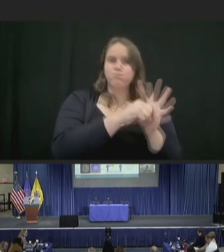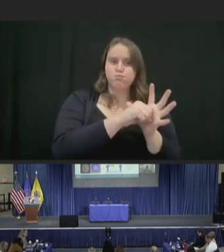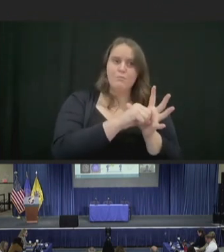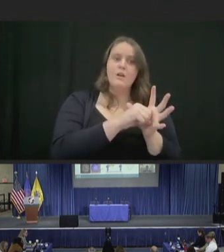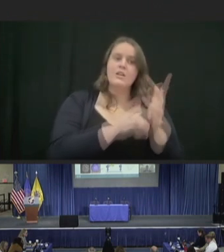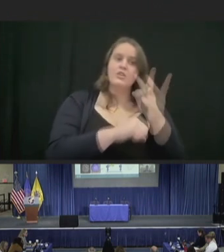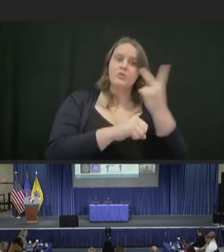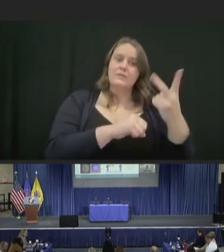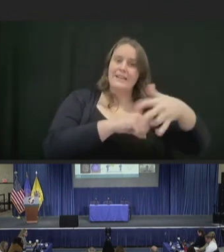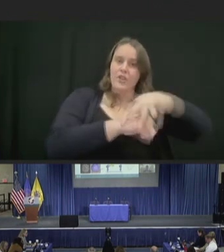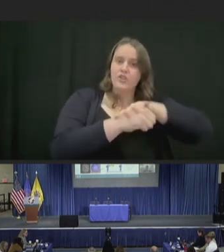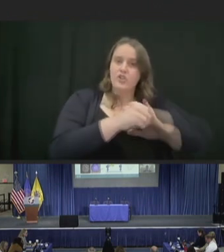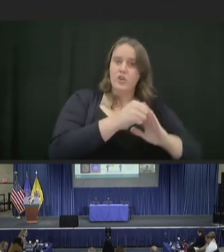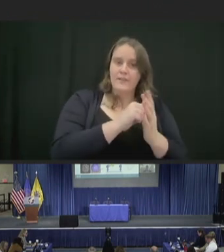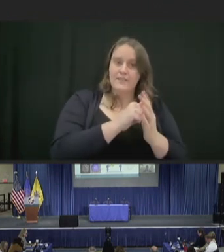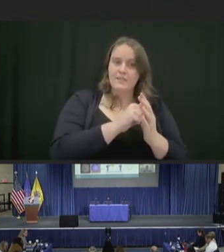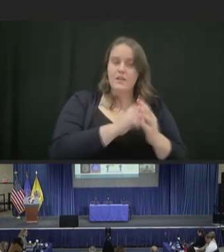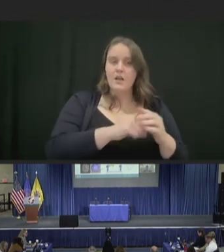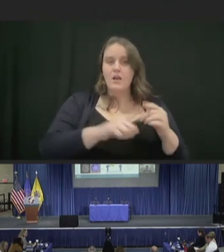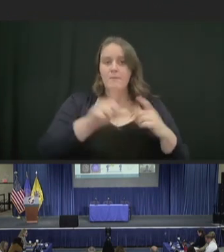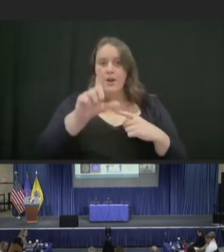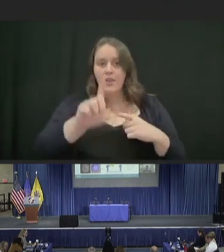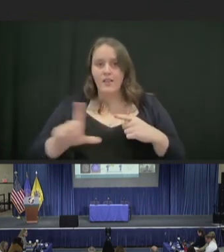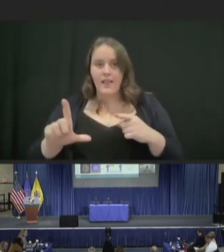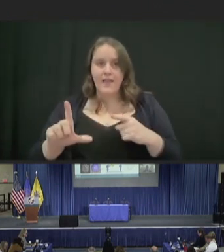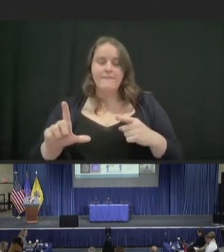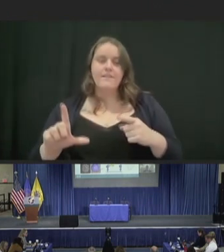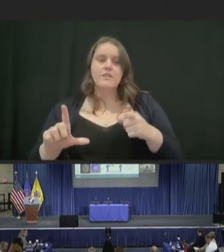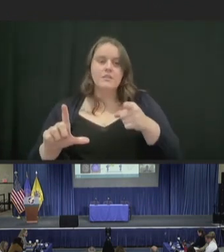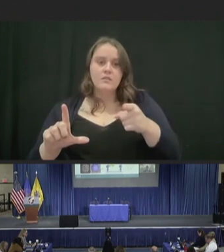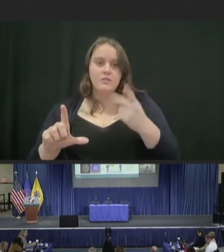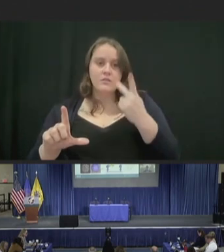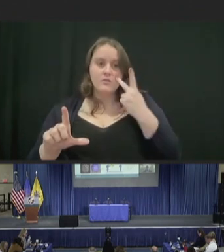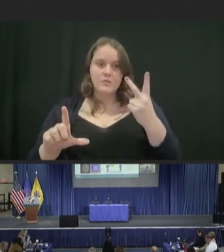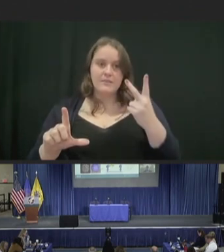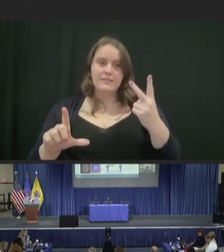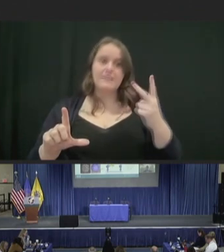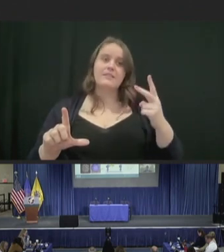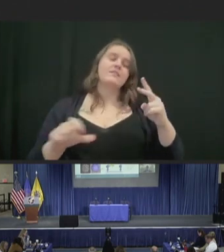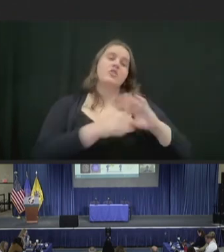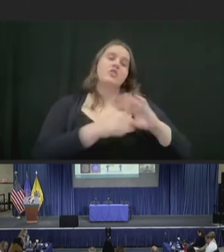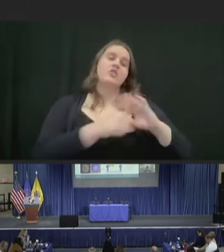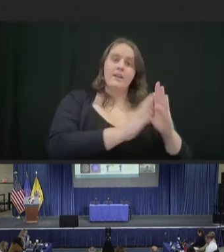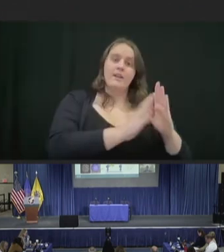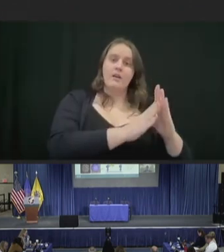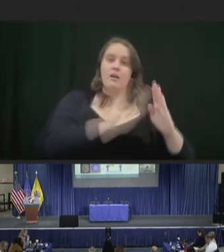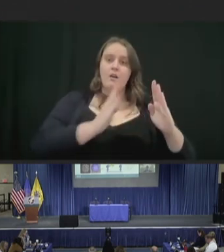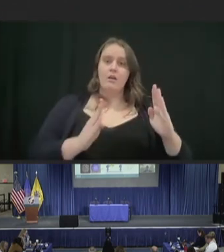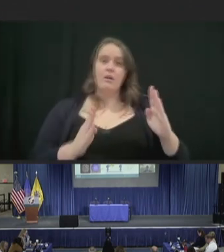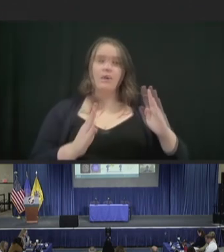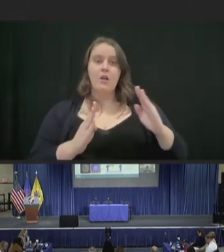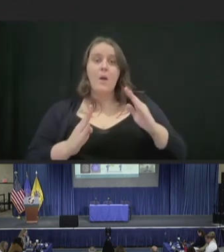in the bottom left, a cartoon of SARS-CoV-2, and that of HIV in blue on